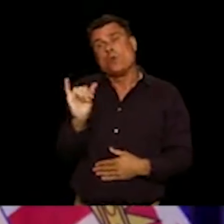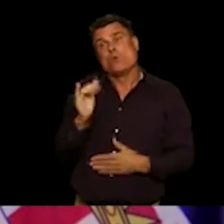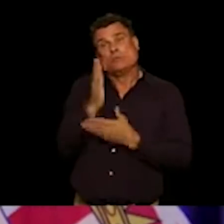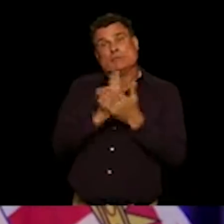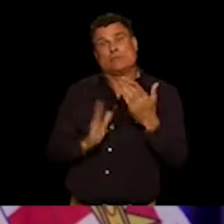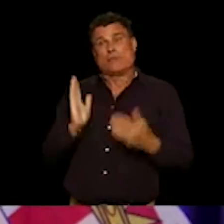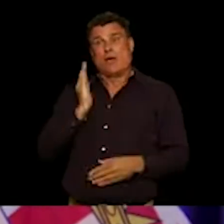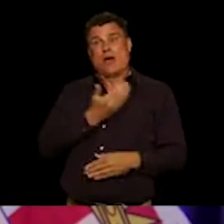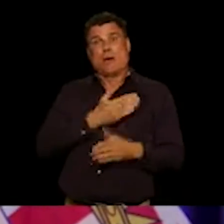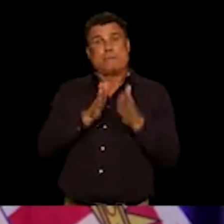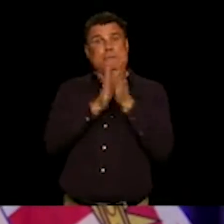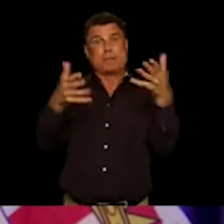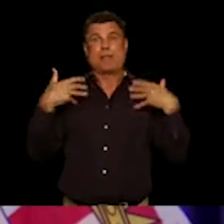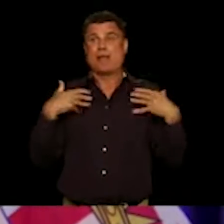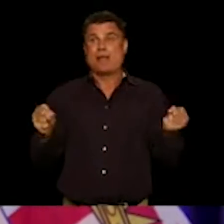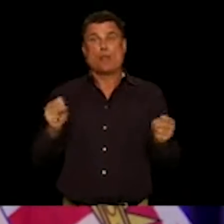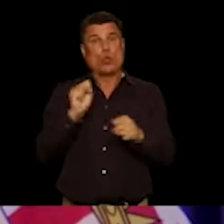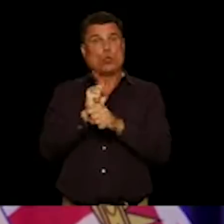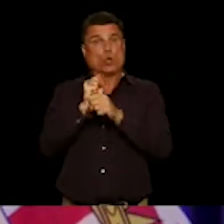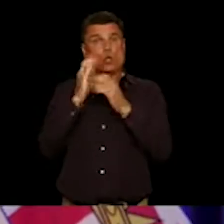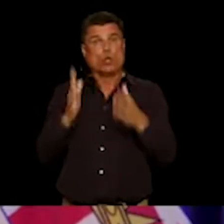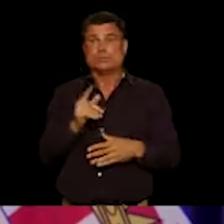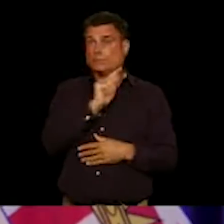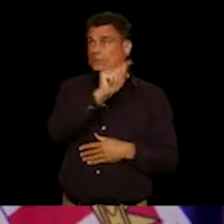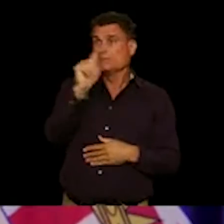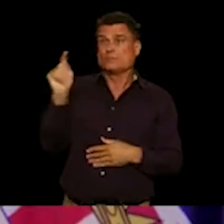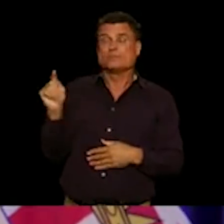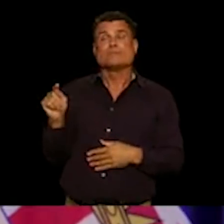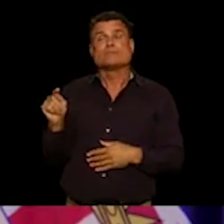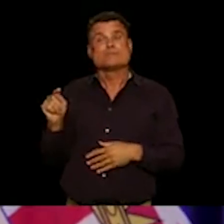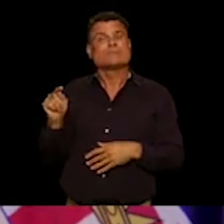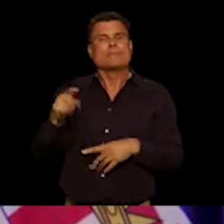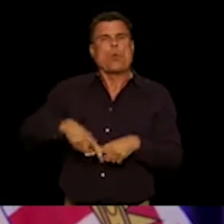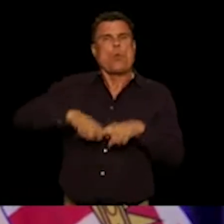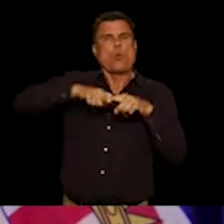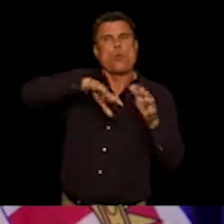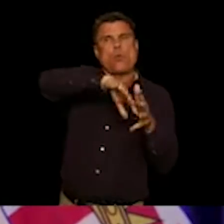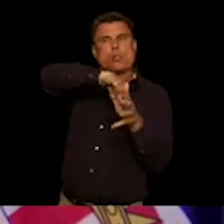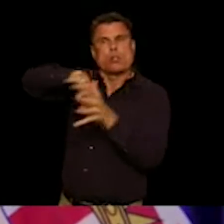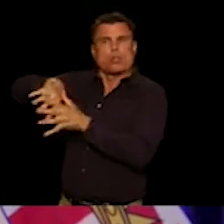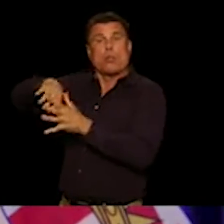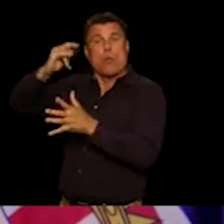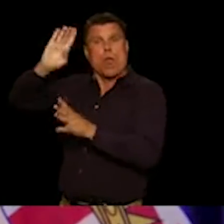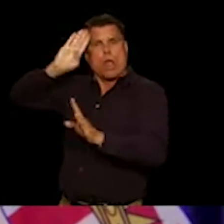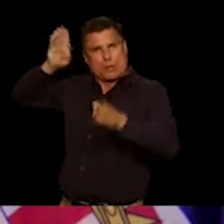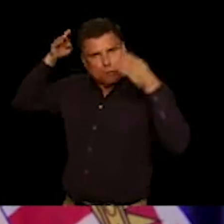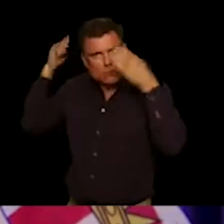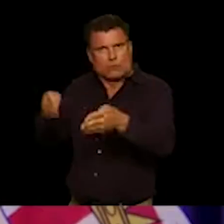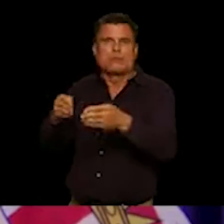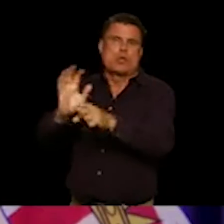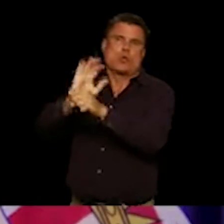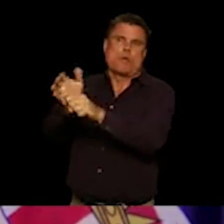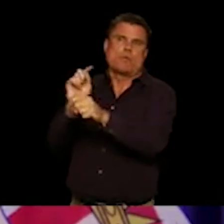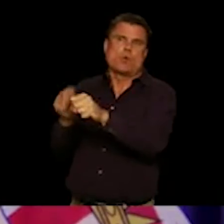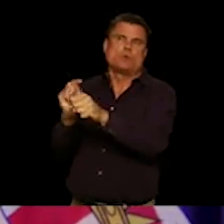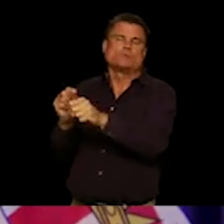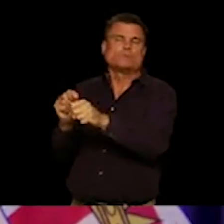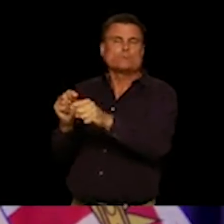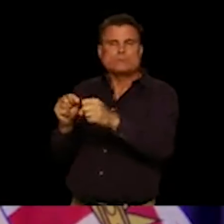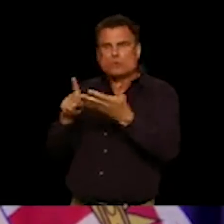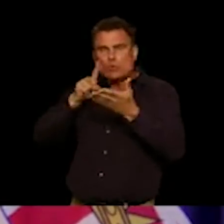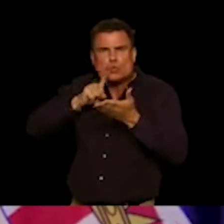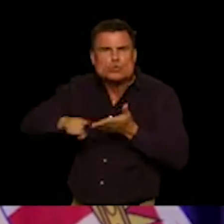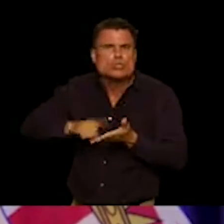has been put aside necessarily to focus on the pandemic to be picked up again. But I really think it's a testament to the teams that